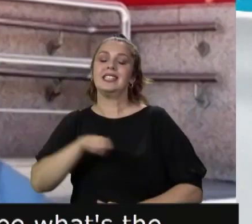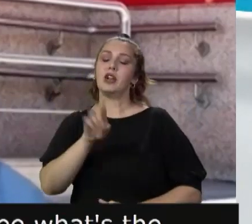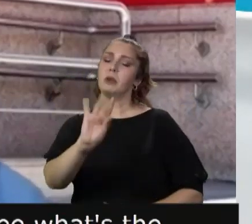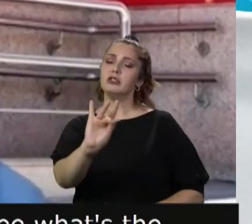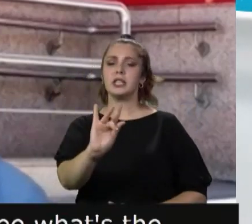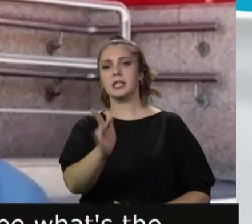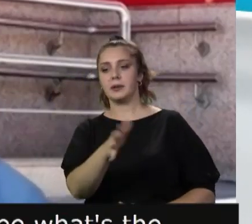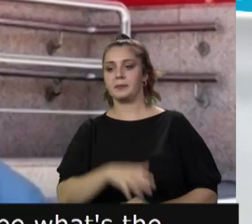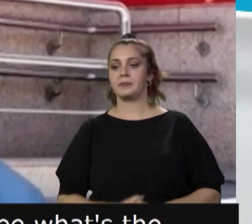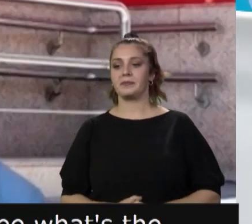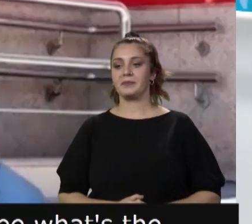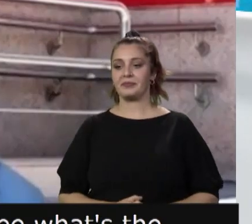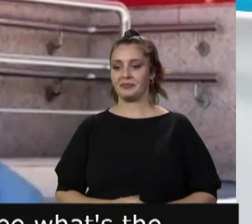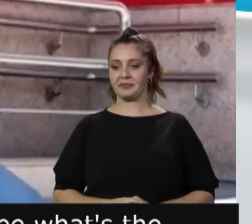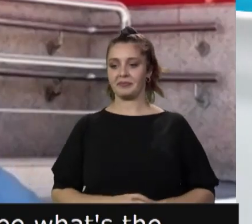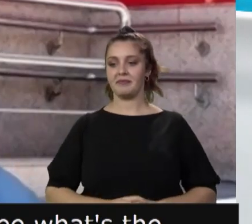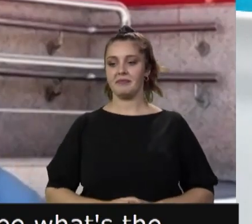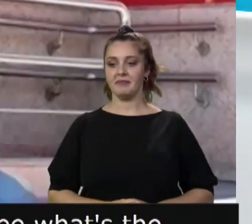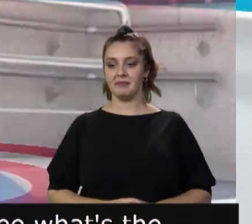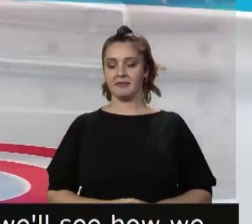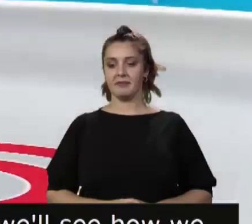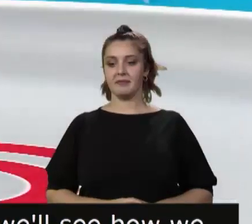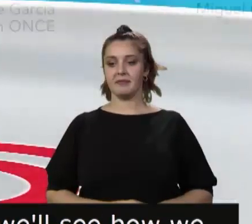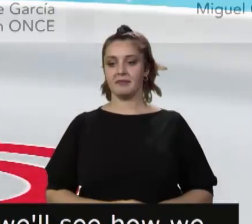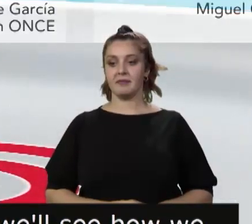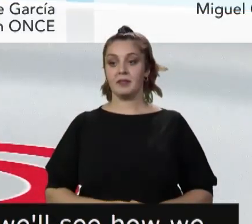And then we'll see how we can replicate it.